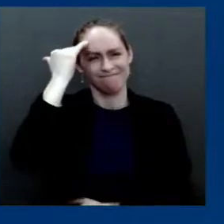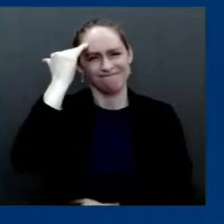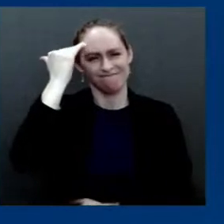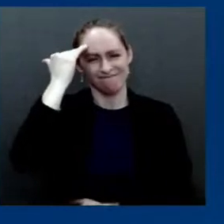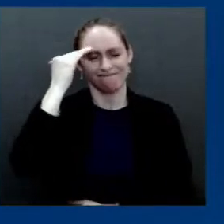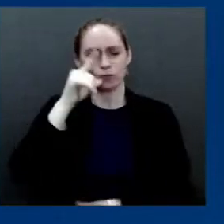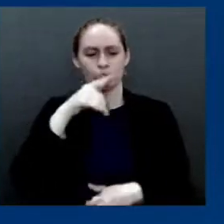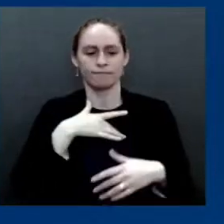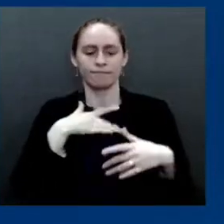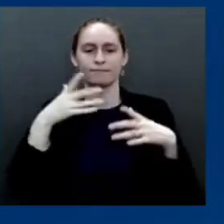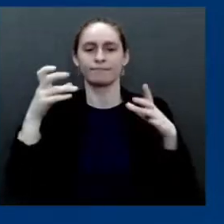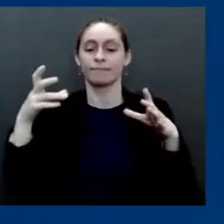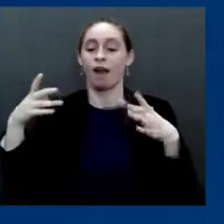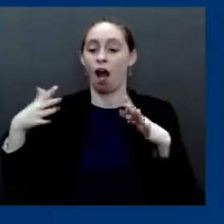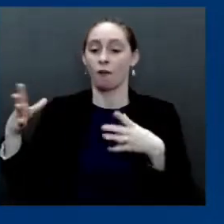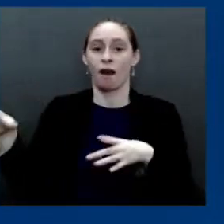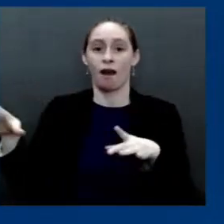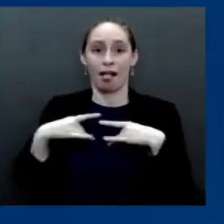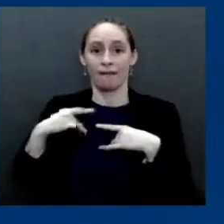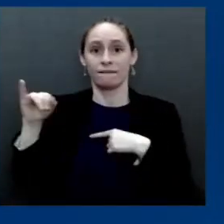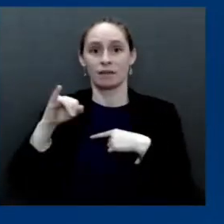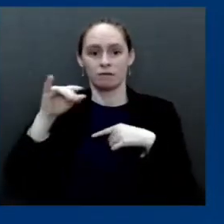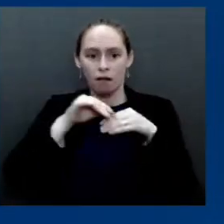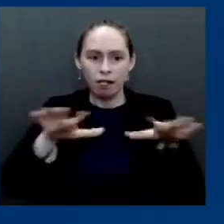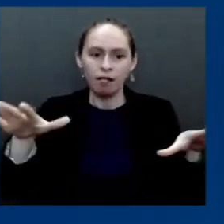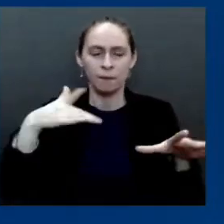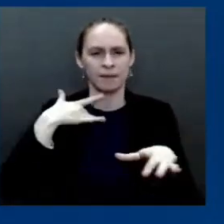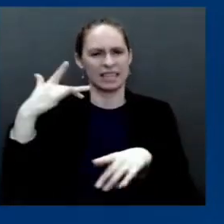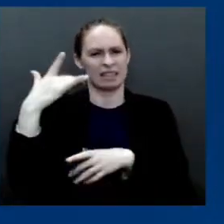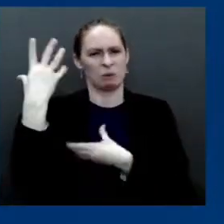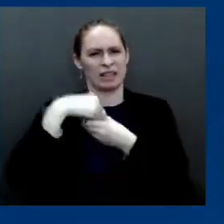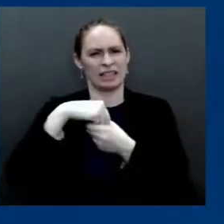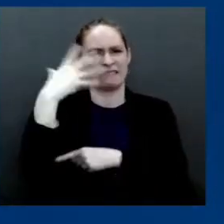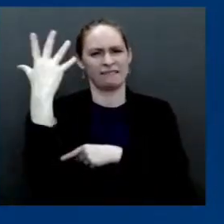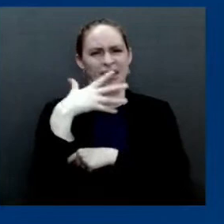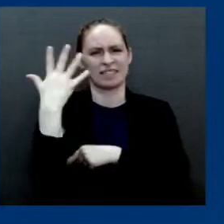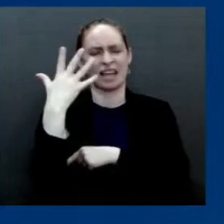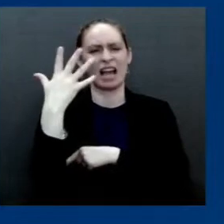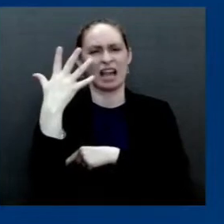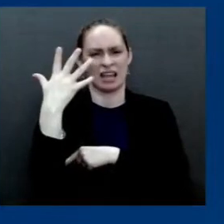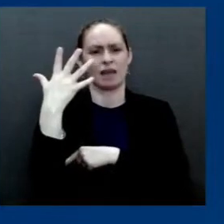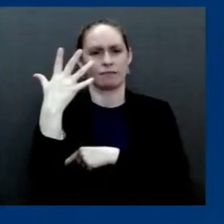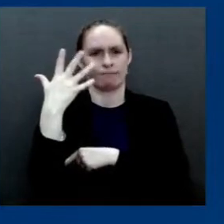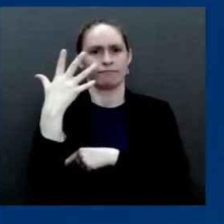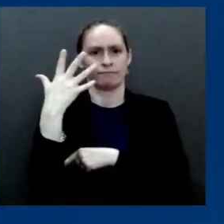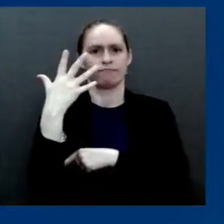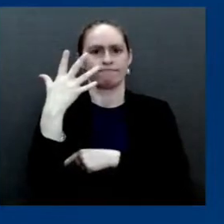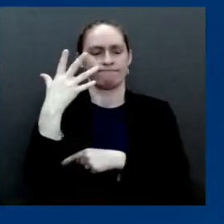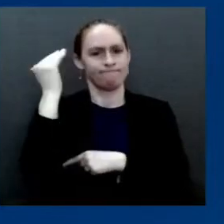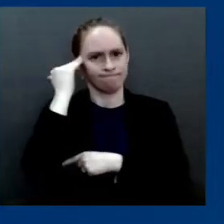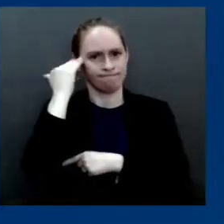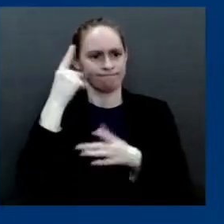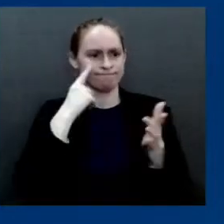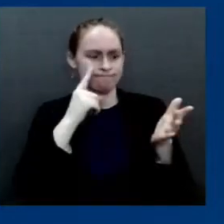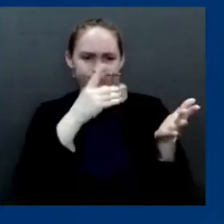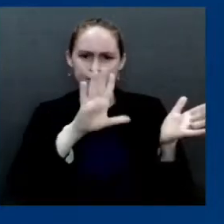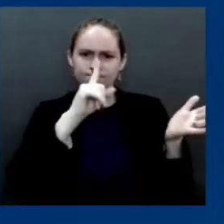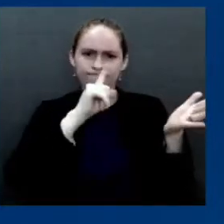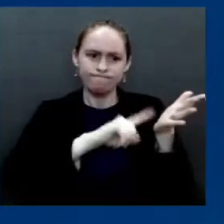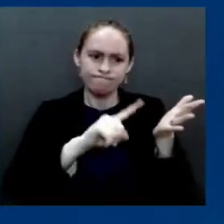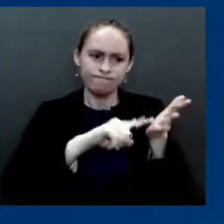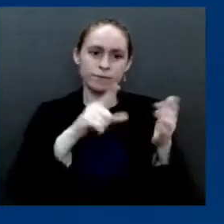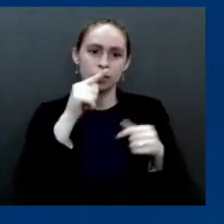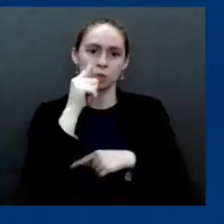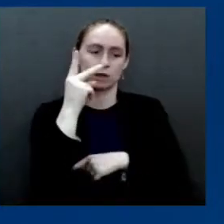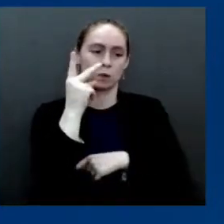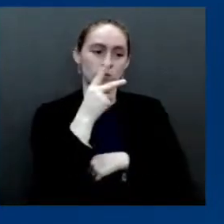have symptoms and the 2 to 3 days after. So we think it's most important to make sure that people are isolating during that period of time. And then